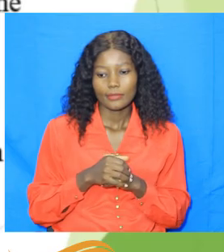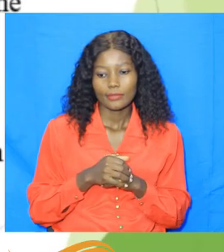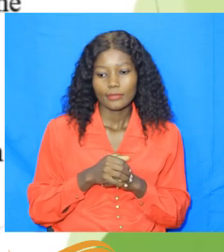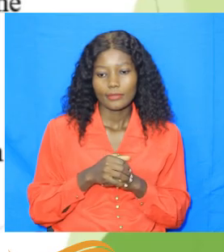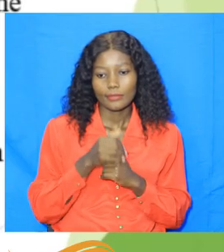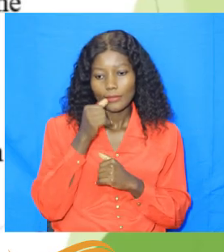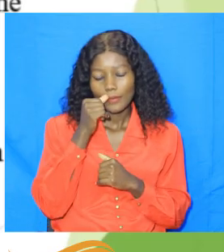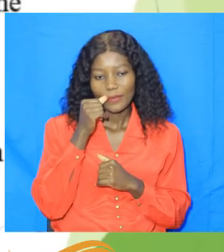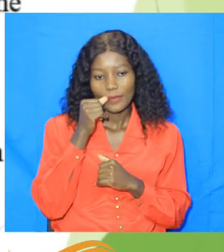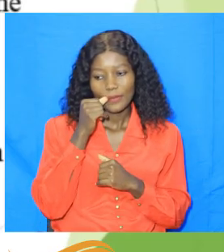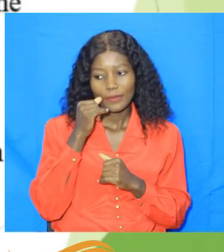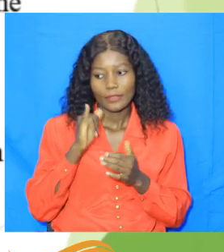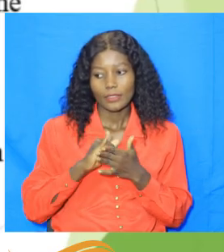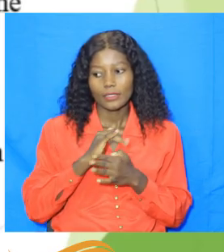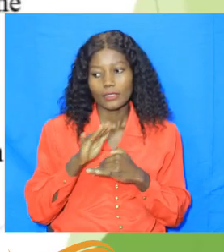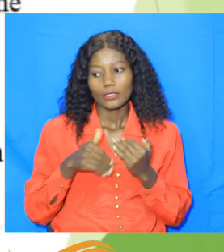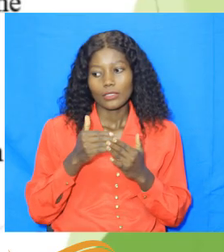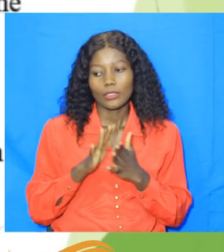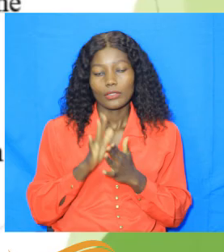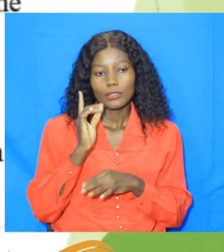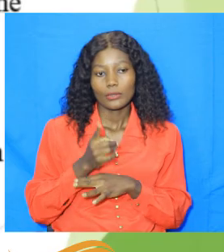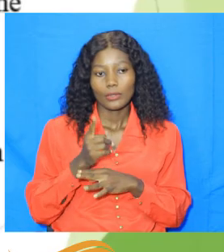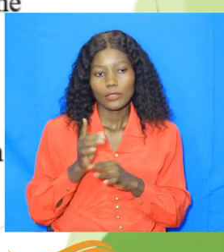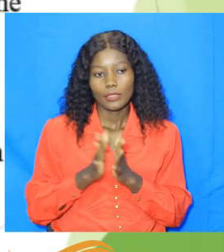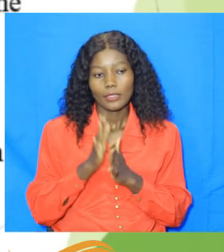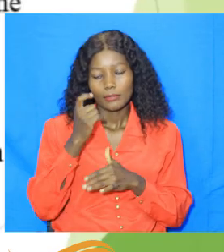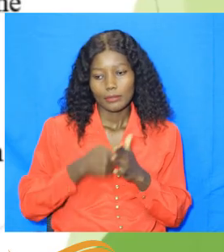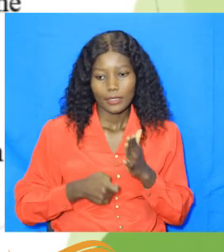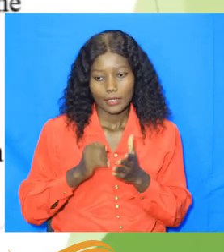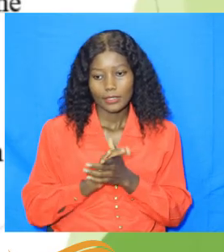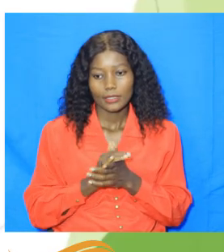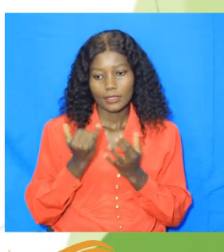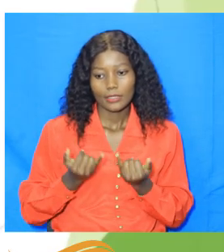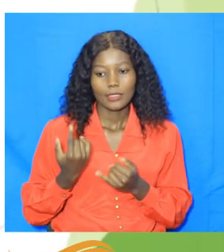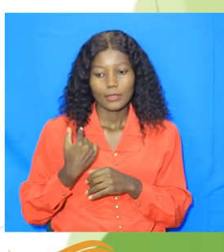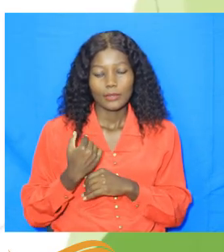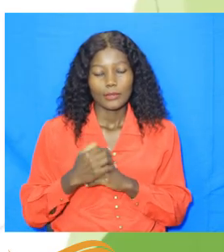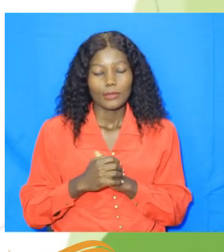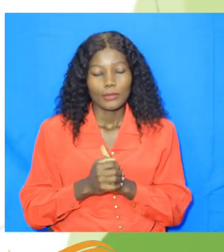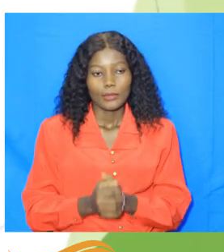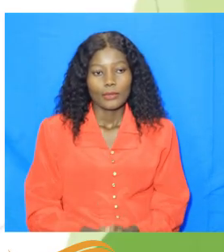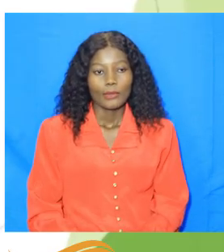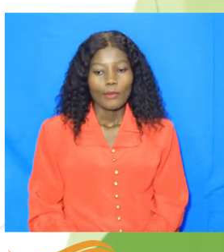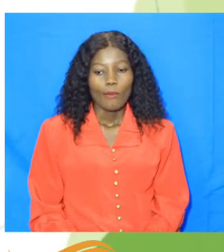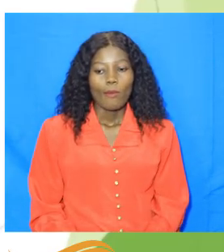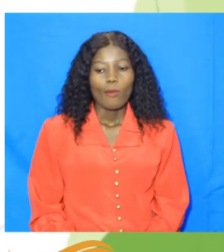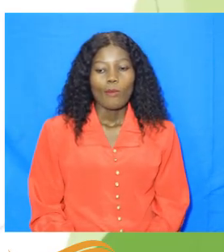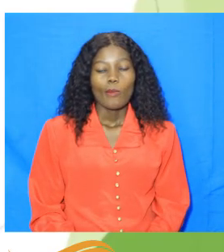that is all with the warnings and penalties. So we can go to the next slide.